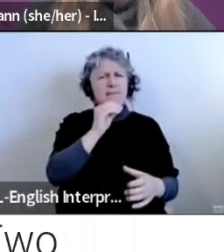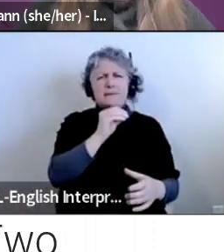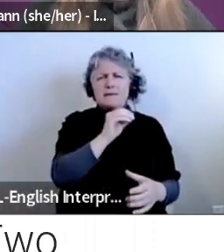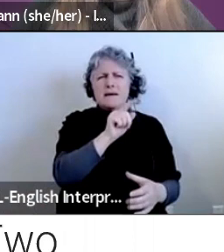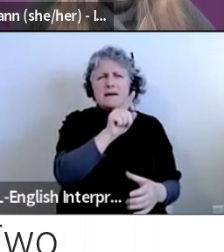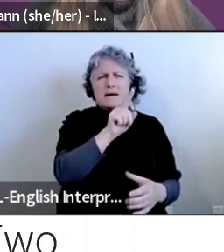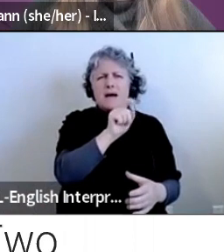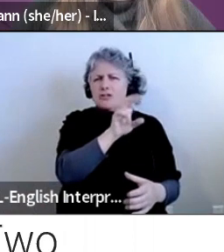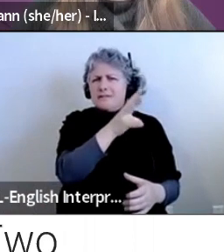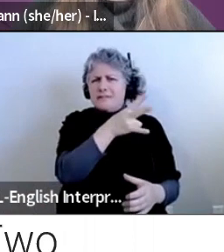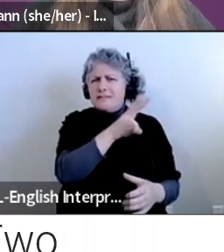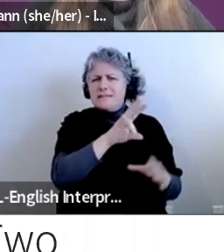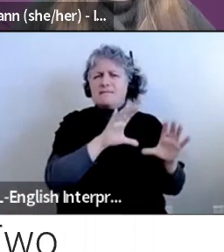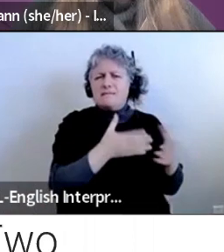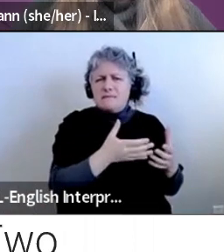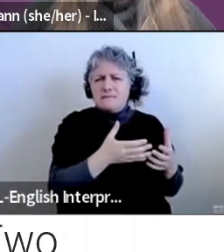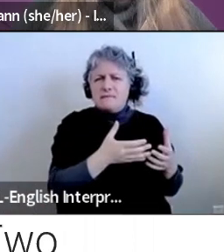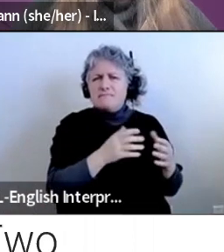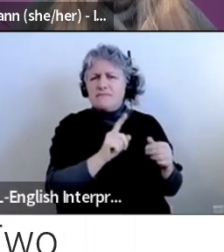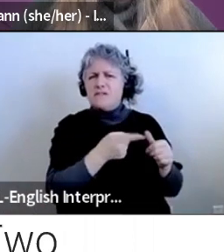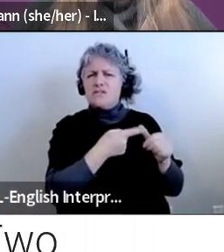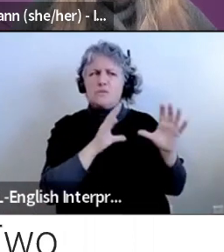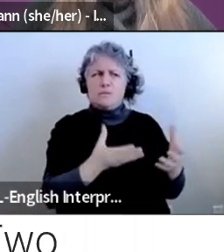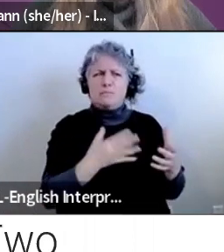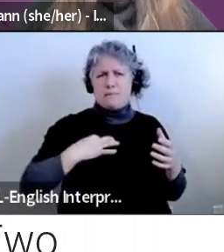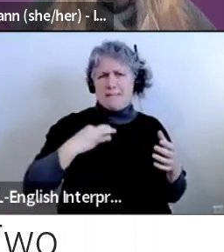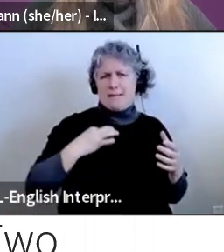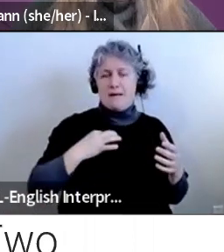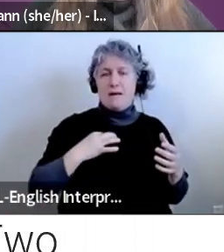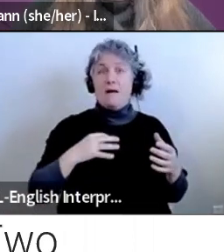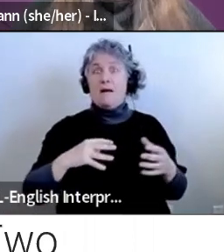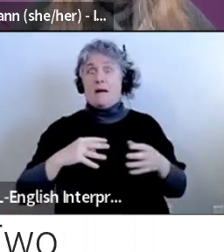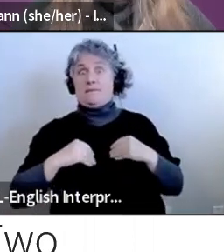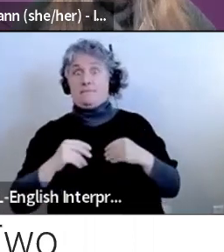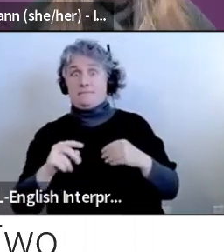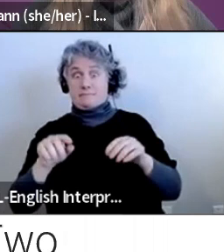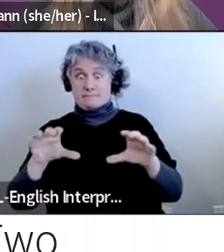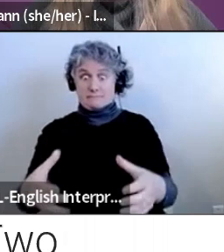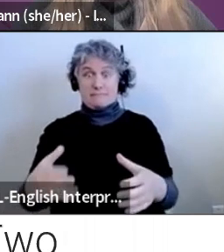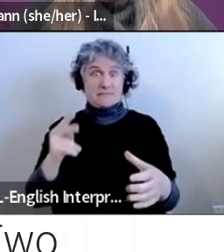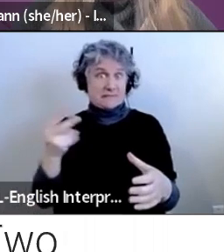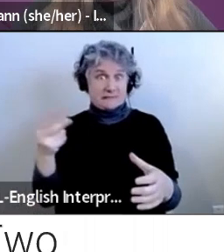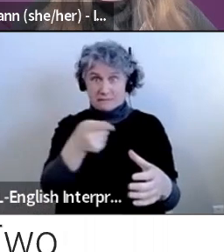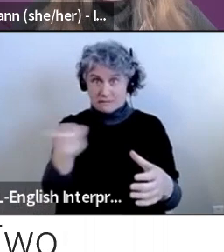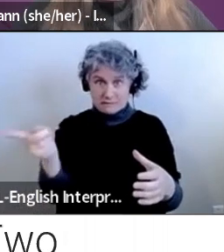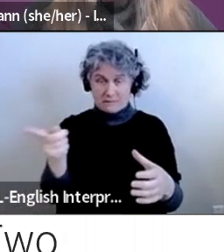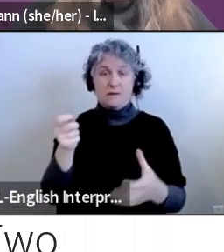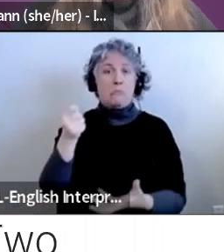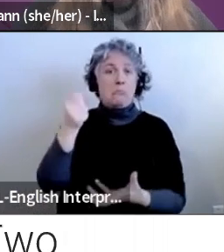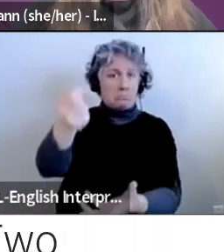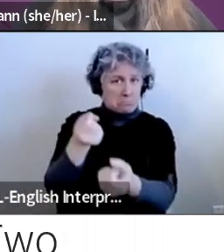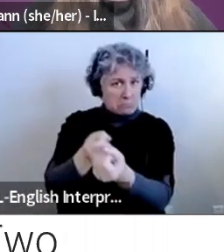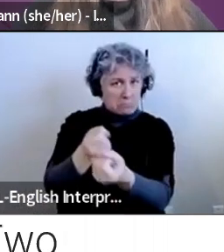participate through cohort 1 of the program. So if you are accepted into cohort 2, you will be supported through seed funding